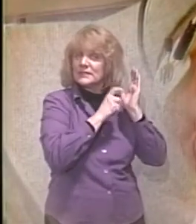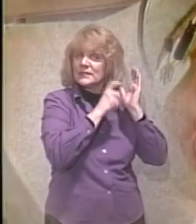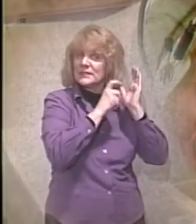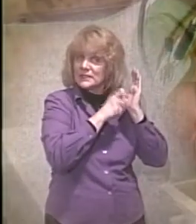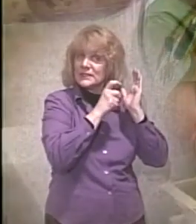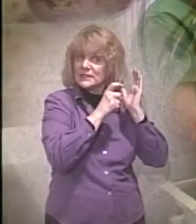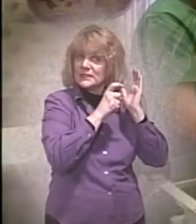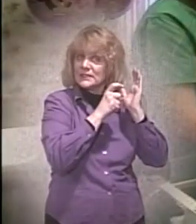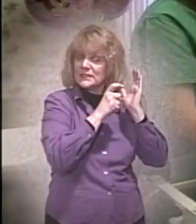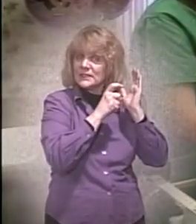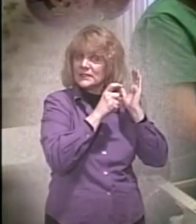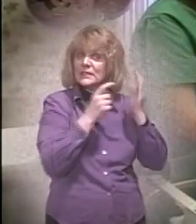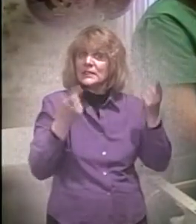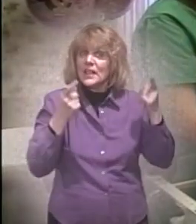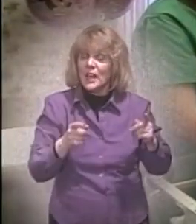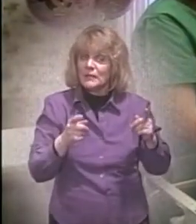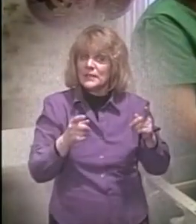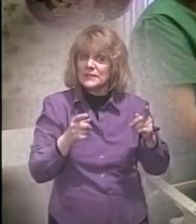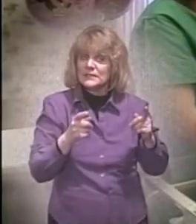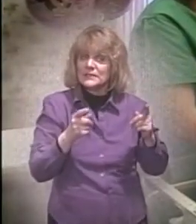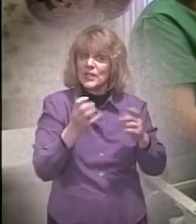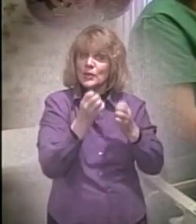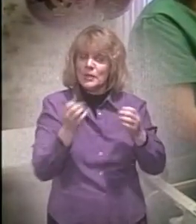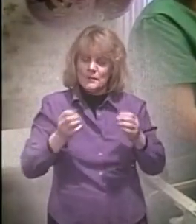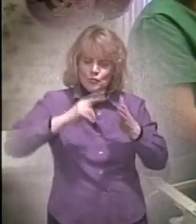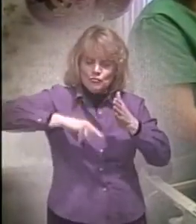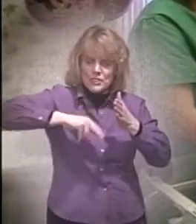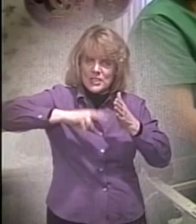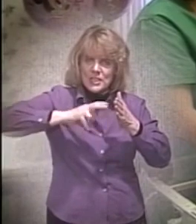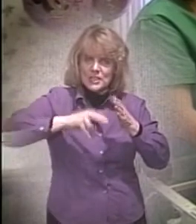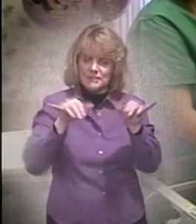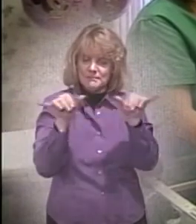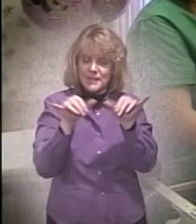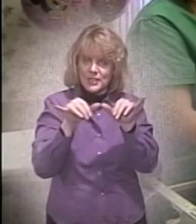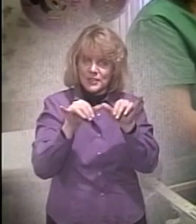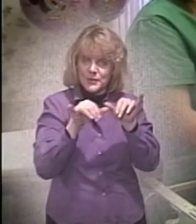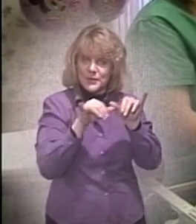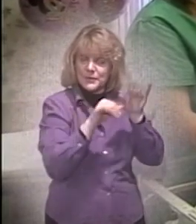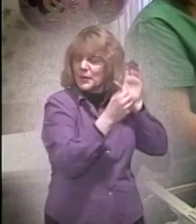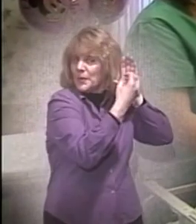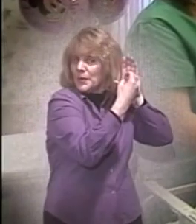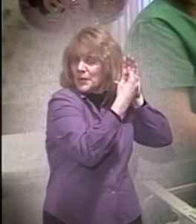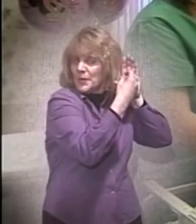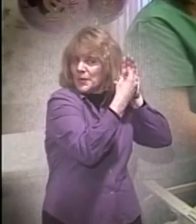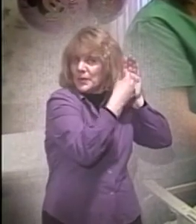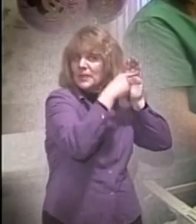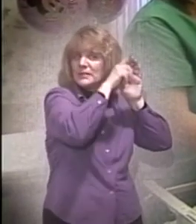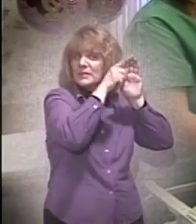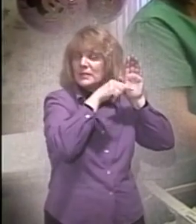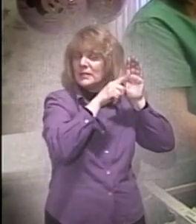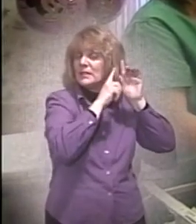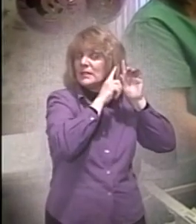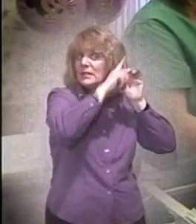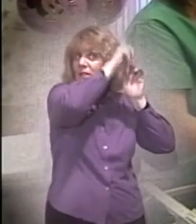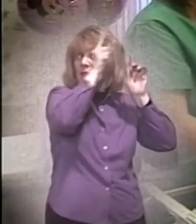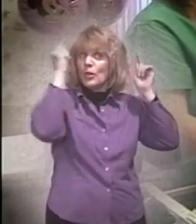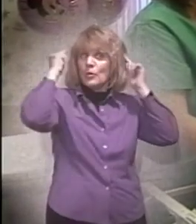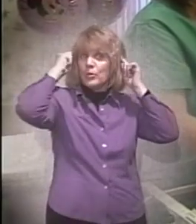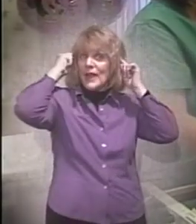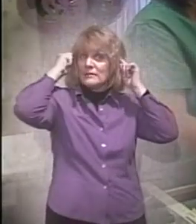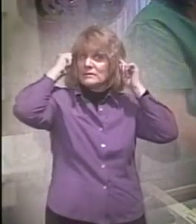The equipment then starts to collect and average electrical impulses that travel from the inner part of your baby's ear to the